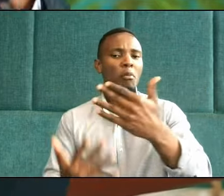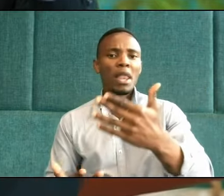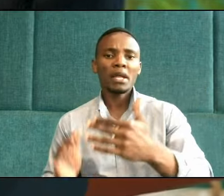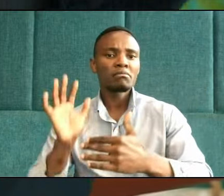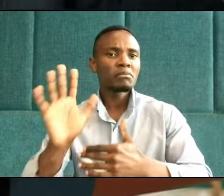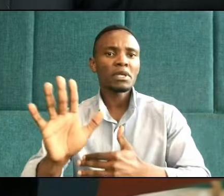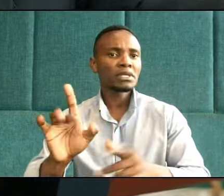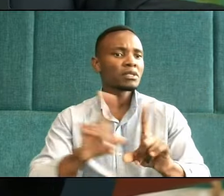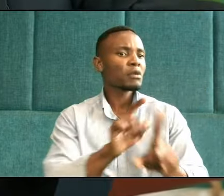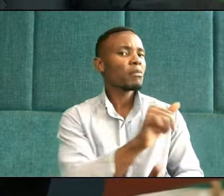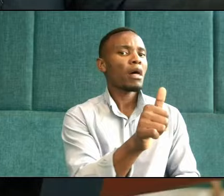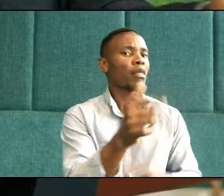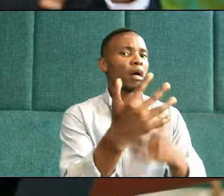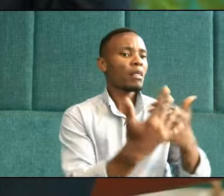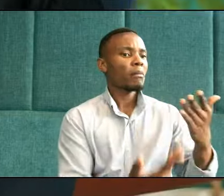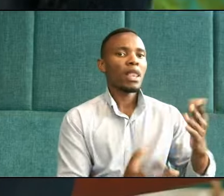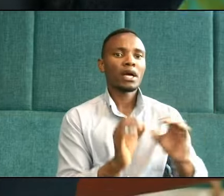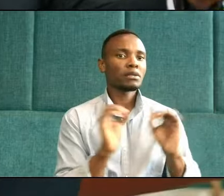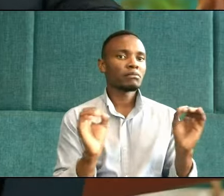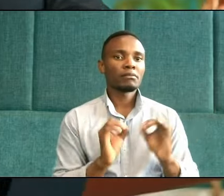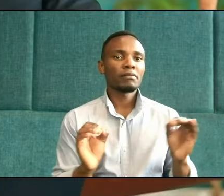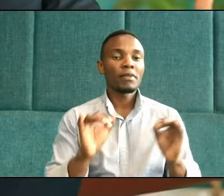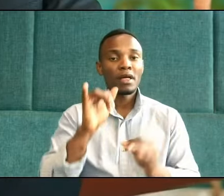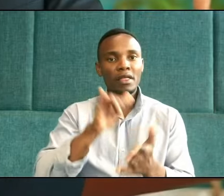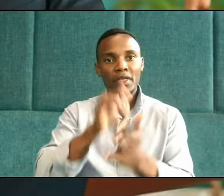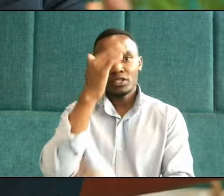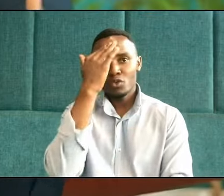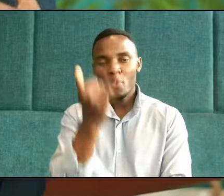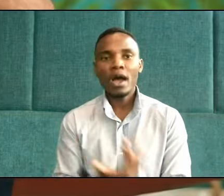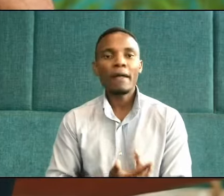just any other blood. That is why Peter will